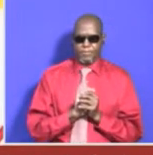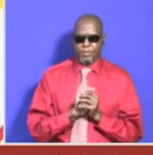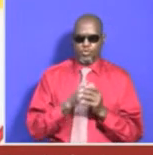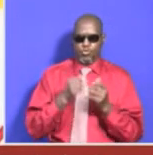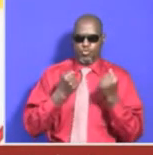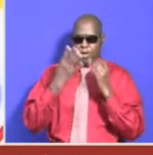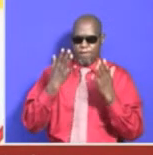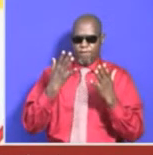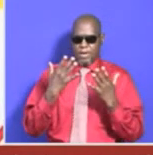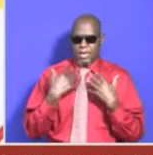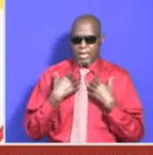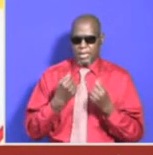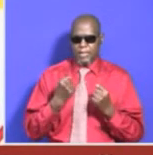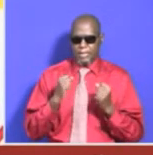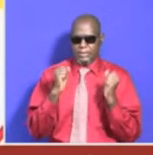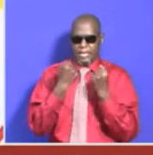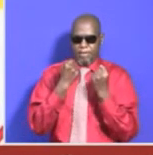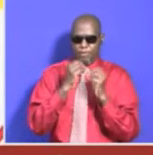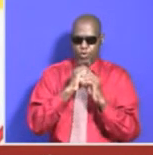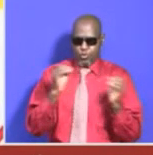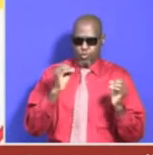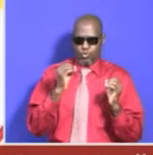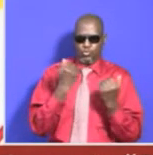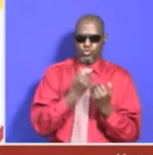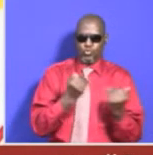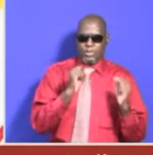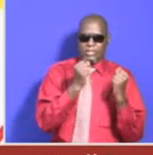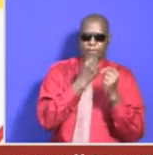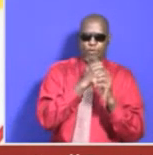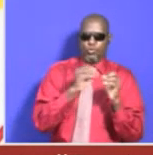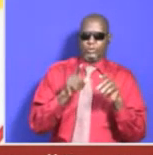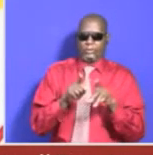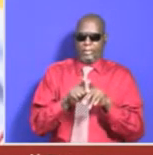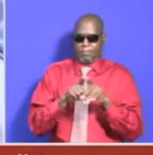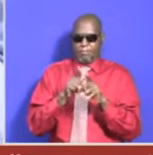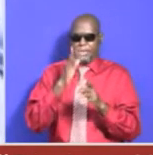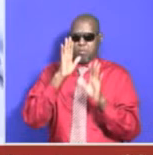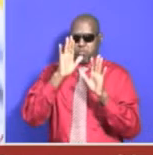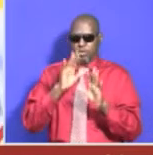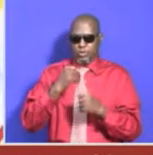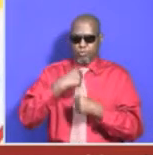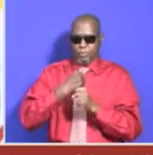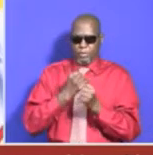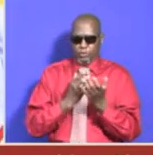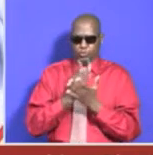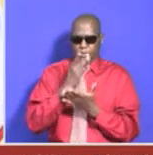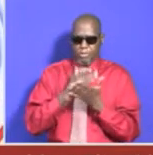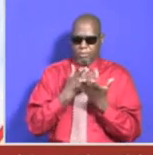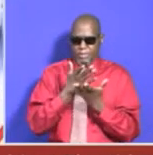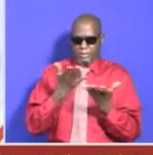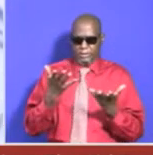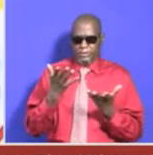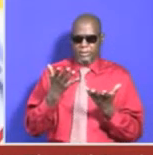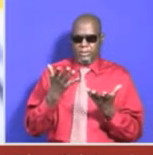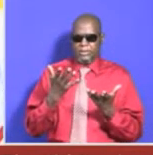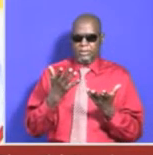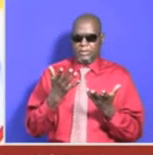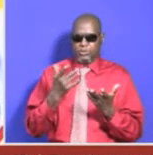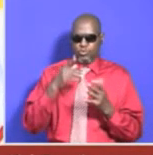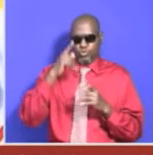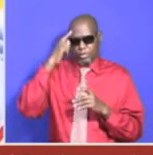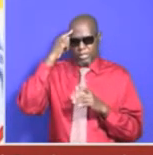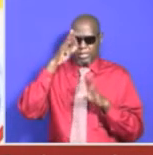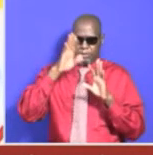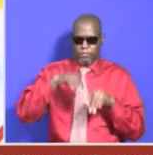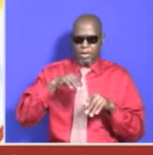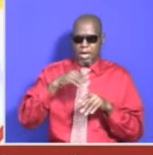the children will not be safe. So it's very important to make sure some of these things we take for granted, our eyes, our hearing,